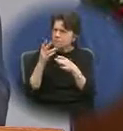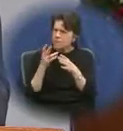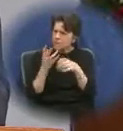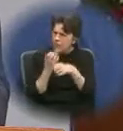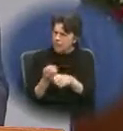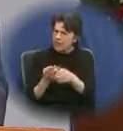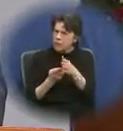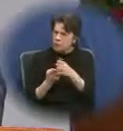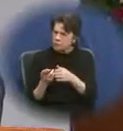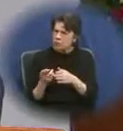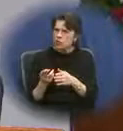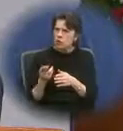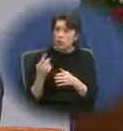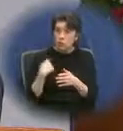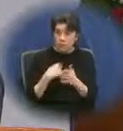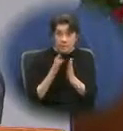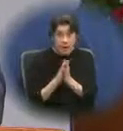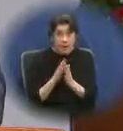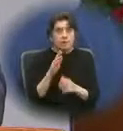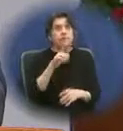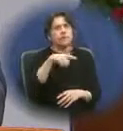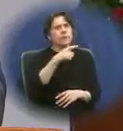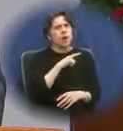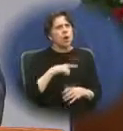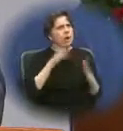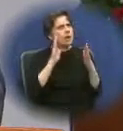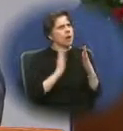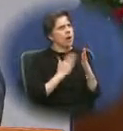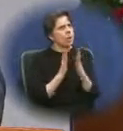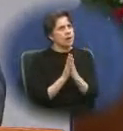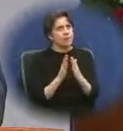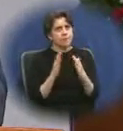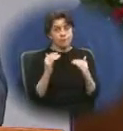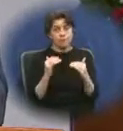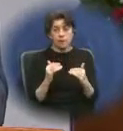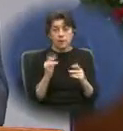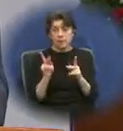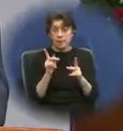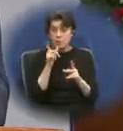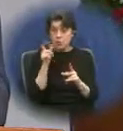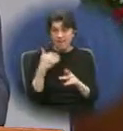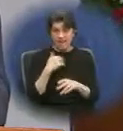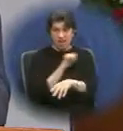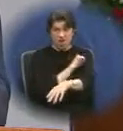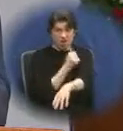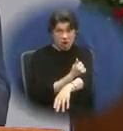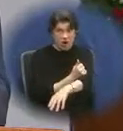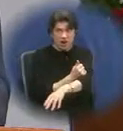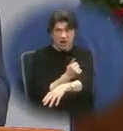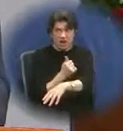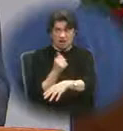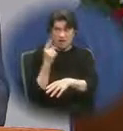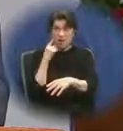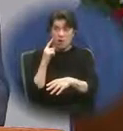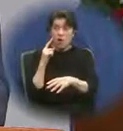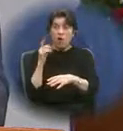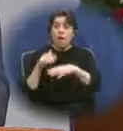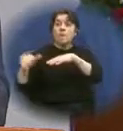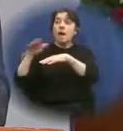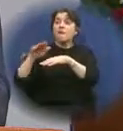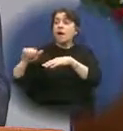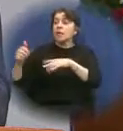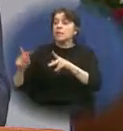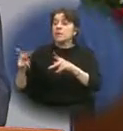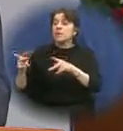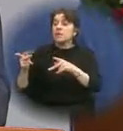pray to the Lord. Lord, hear our prayer. That those with authority over the lives of others may use that authority to promote